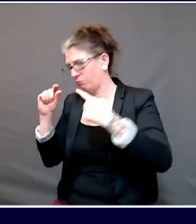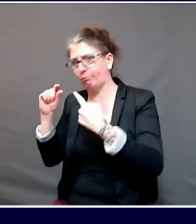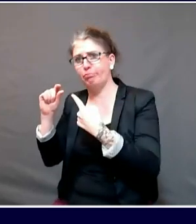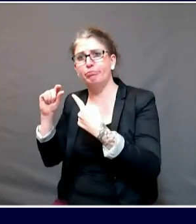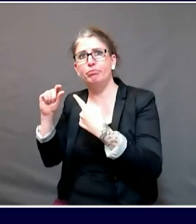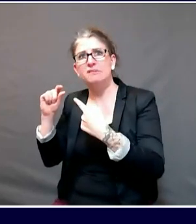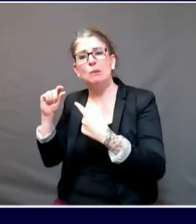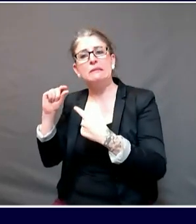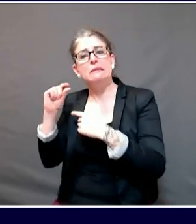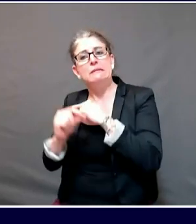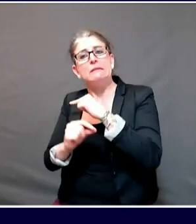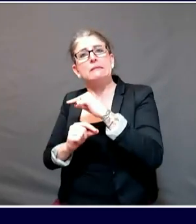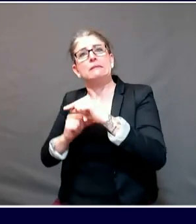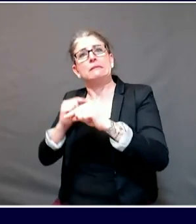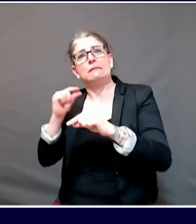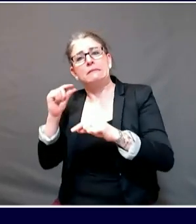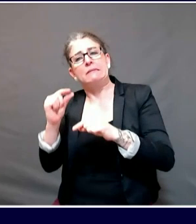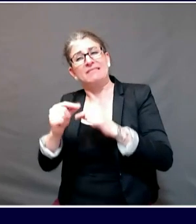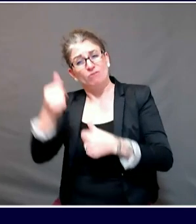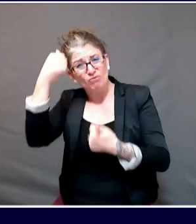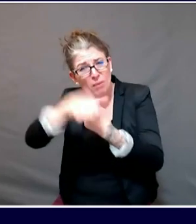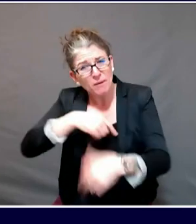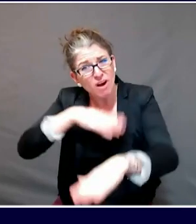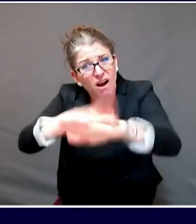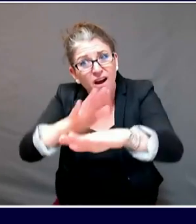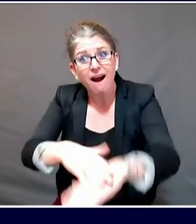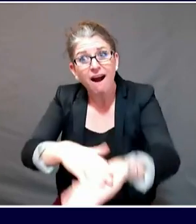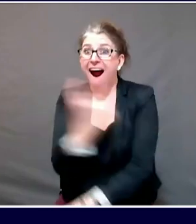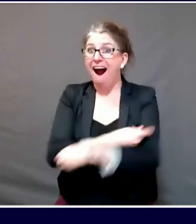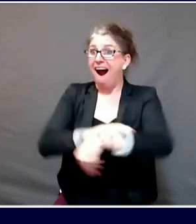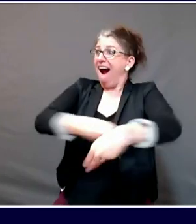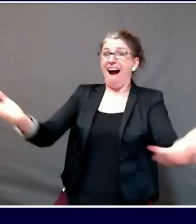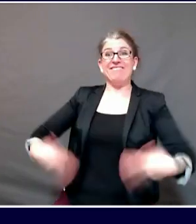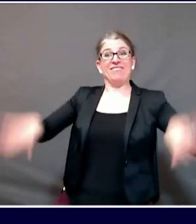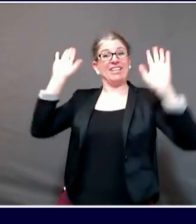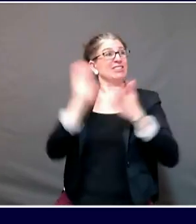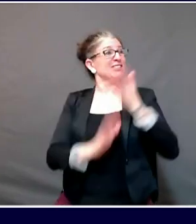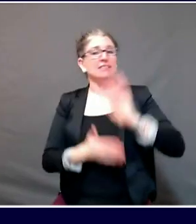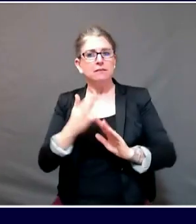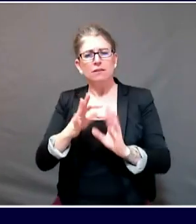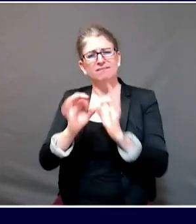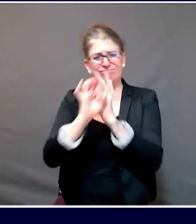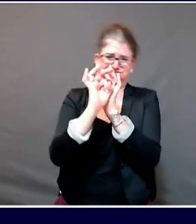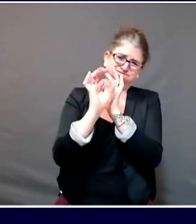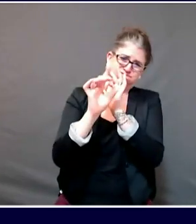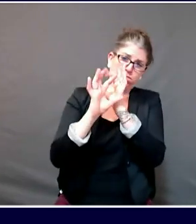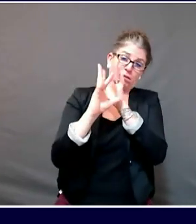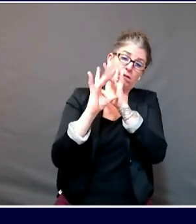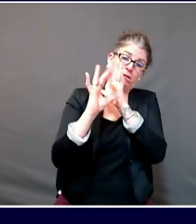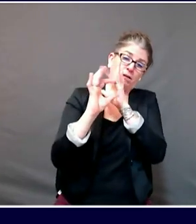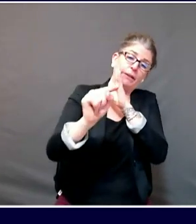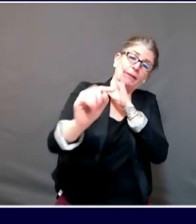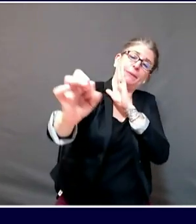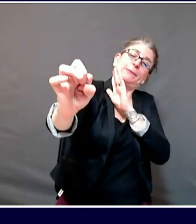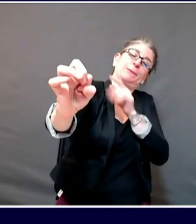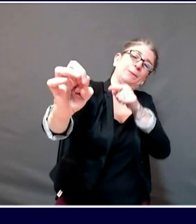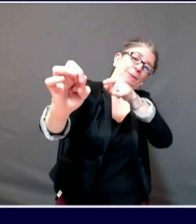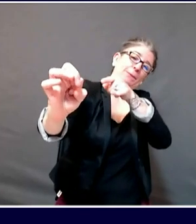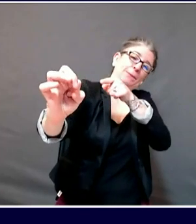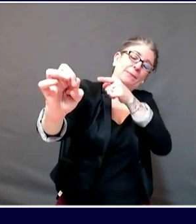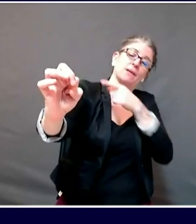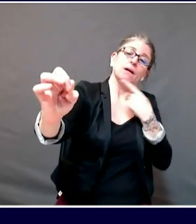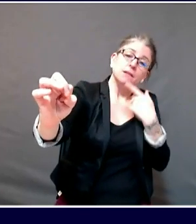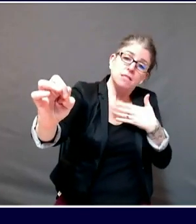The process to vaccinate individuals across Maine is a massive undertaking, and there will be bumps